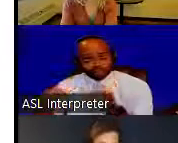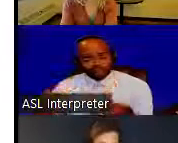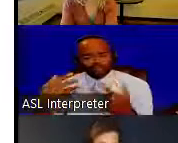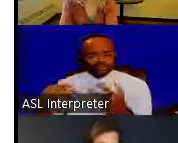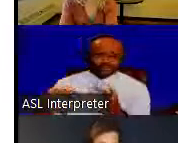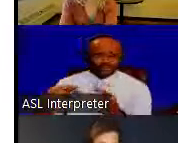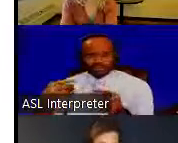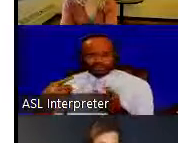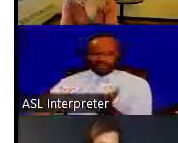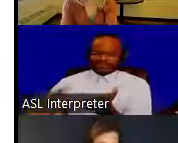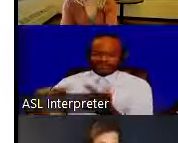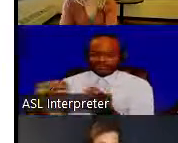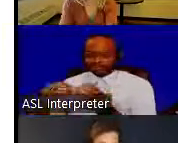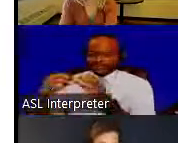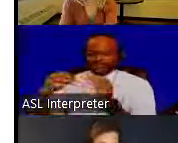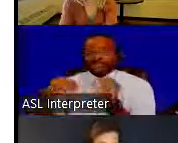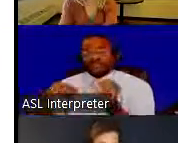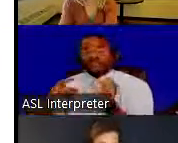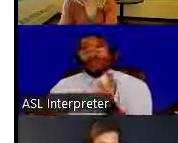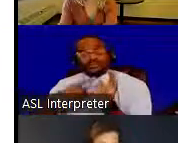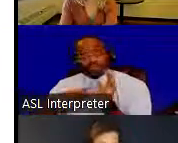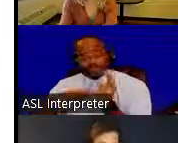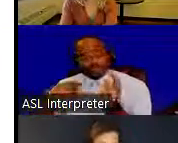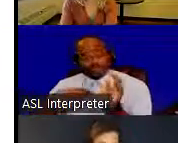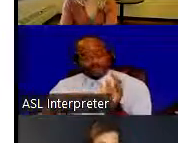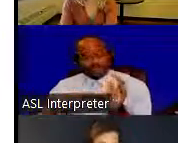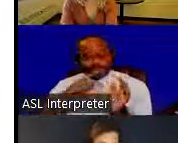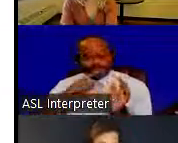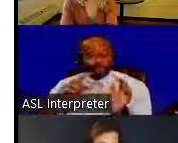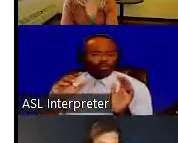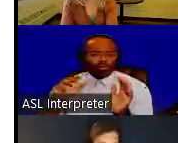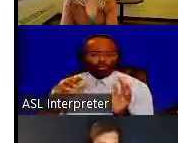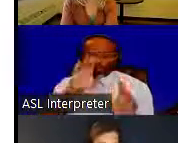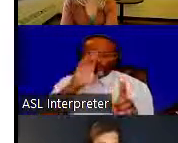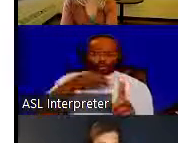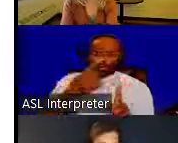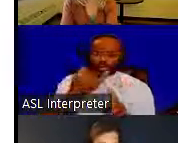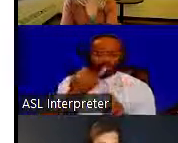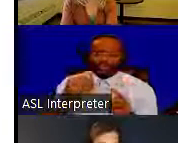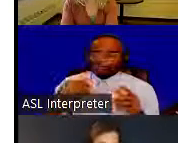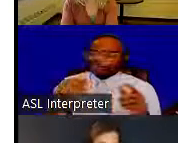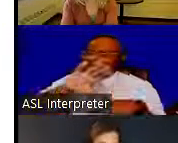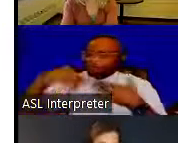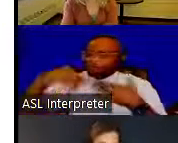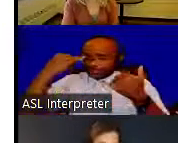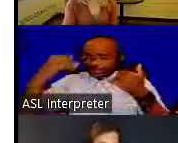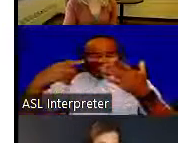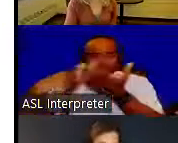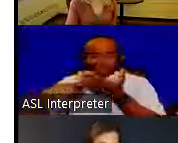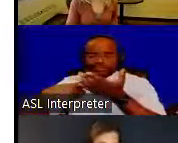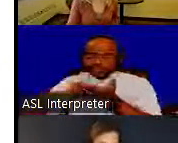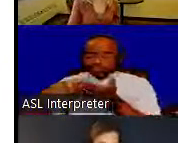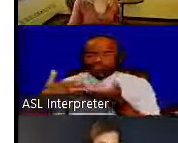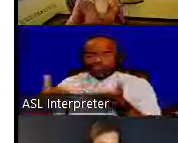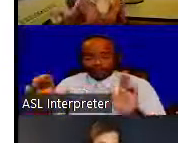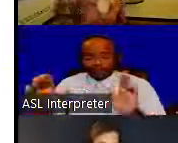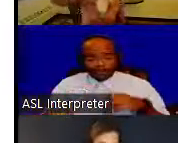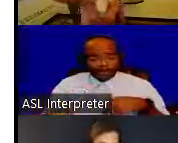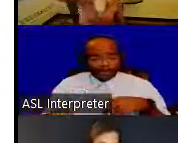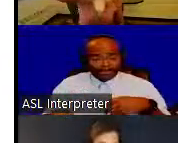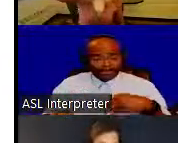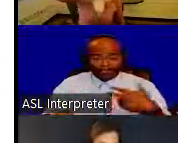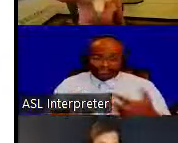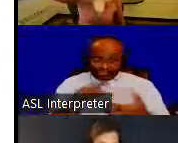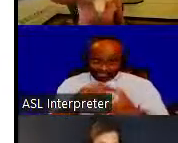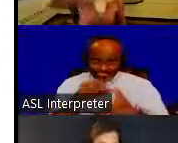equal footing and equal explanation in this menu. And then B,